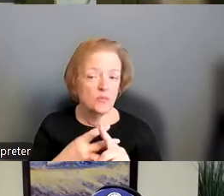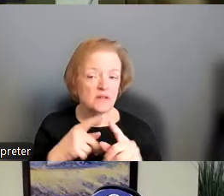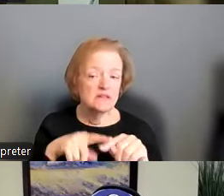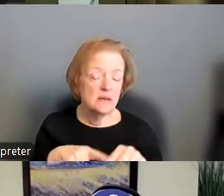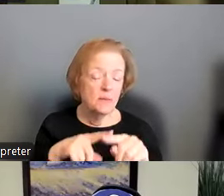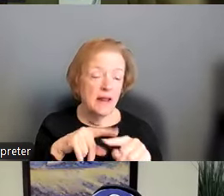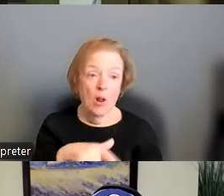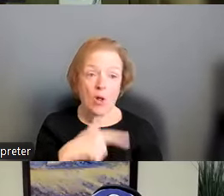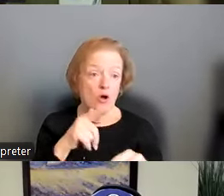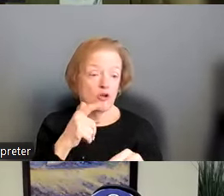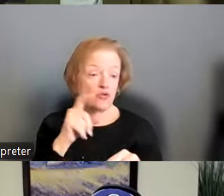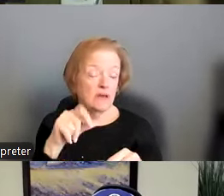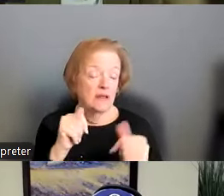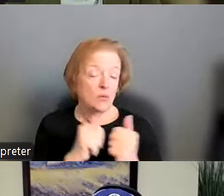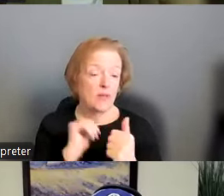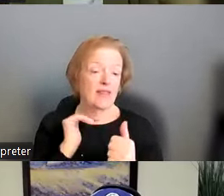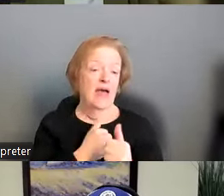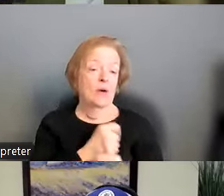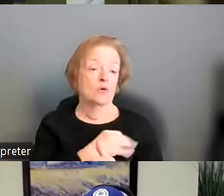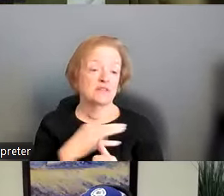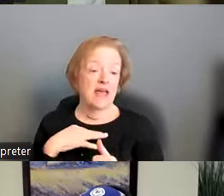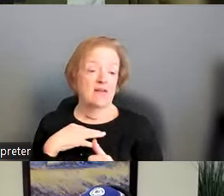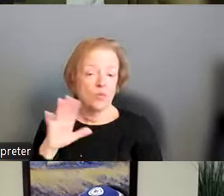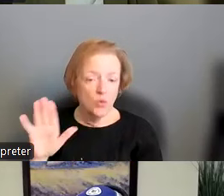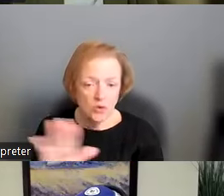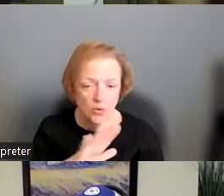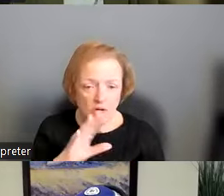your own staff, if it's being delivered at your school. Okay.